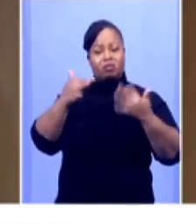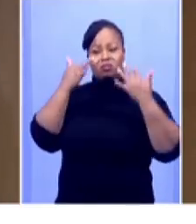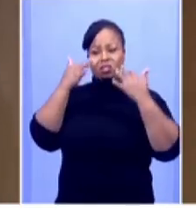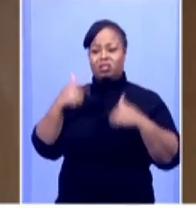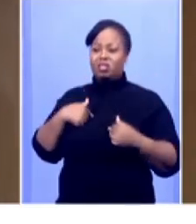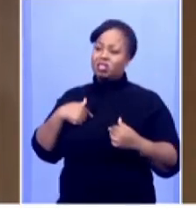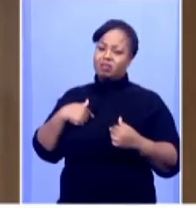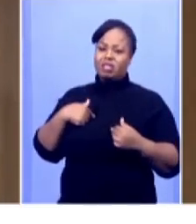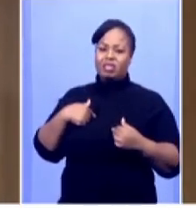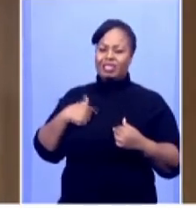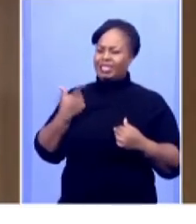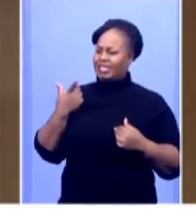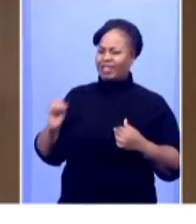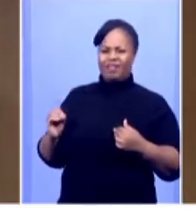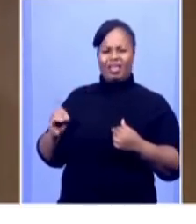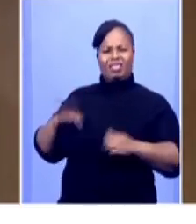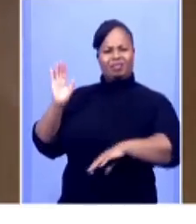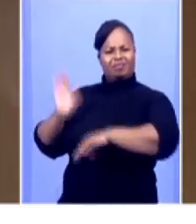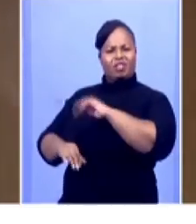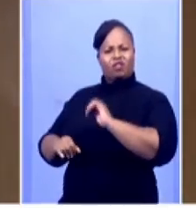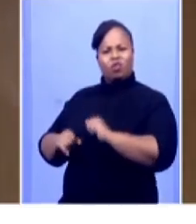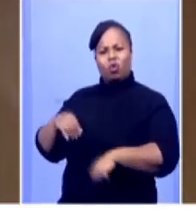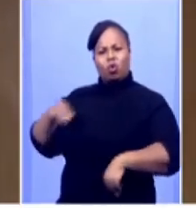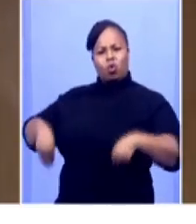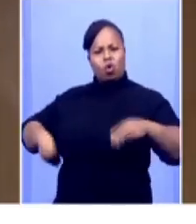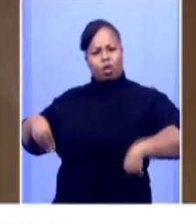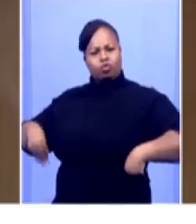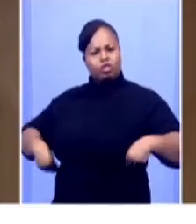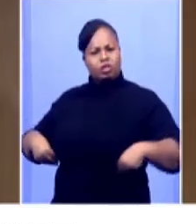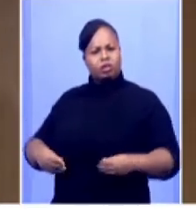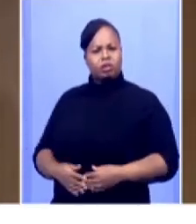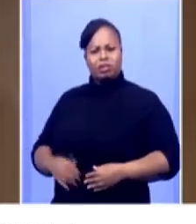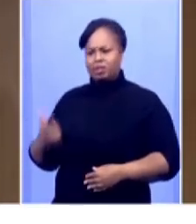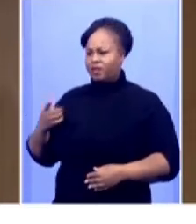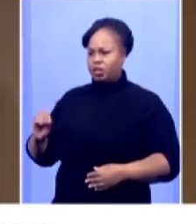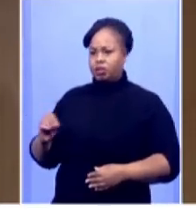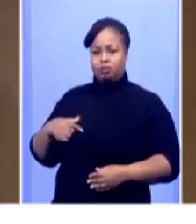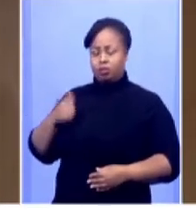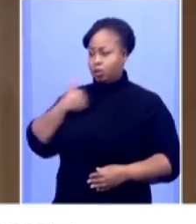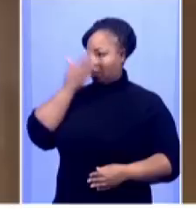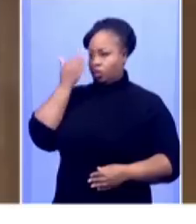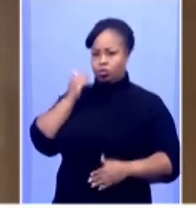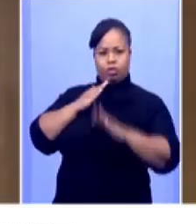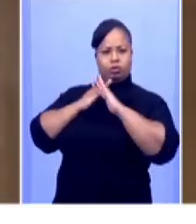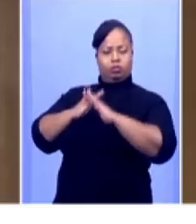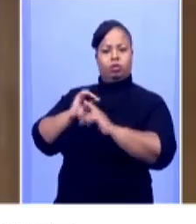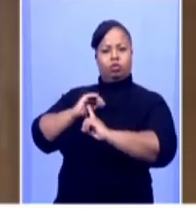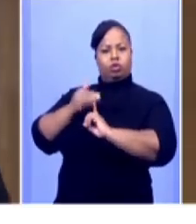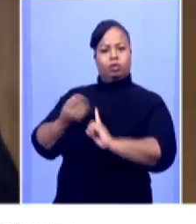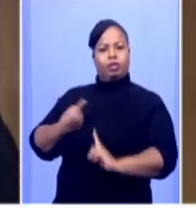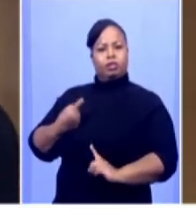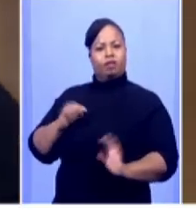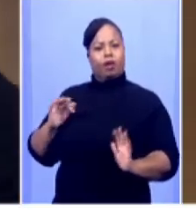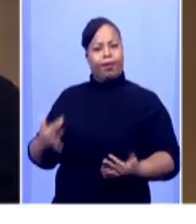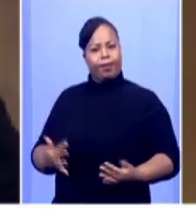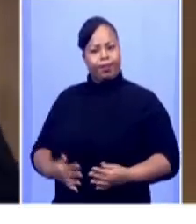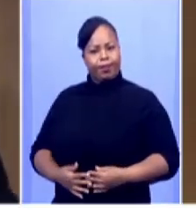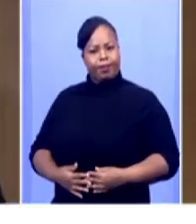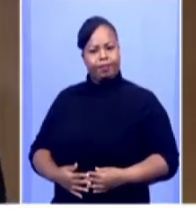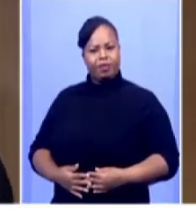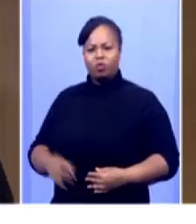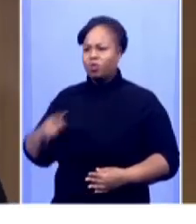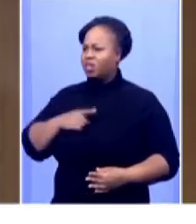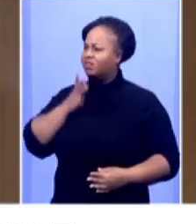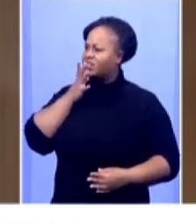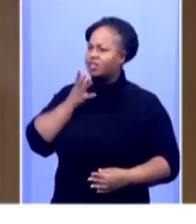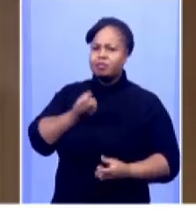facing 70 charges of corruption. And I don't know how to defend myself. There are many people who